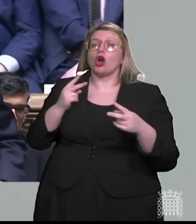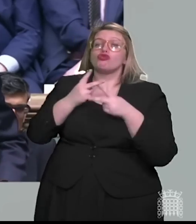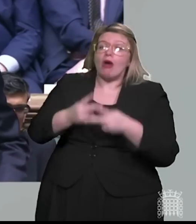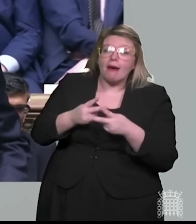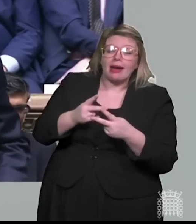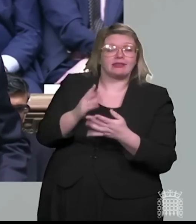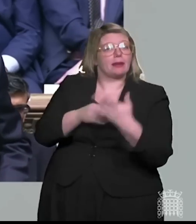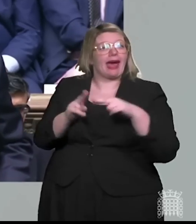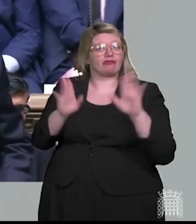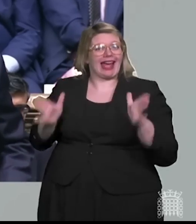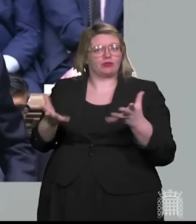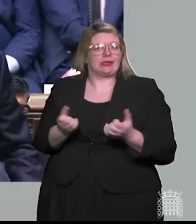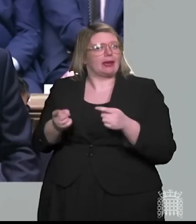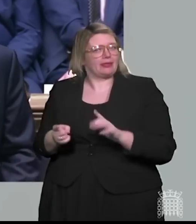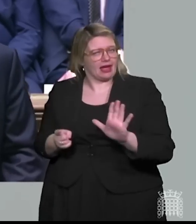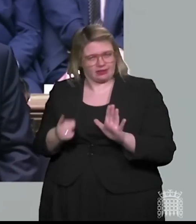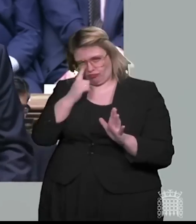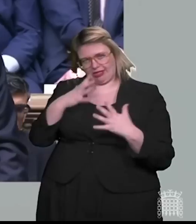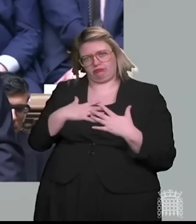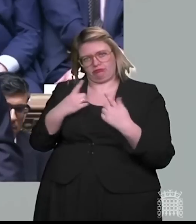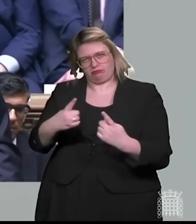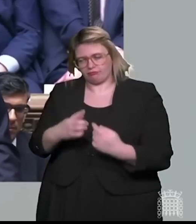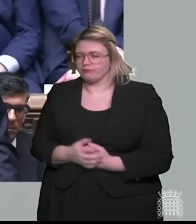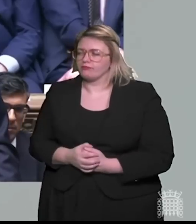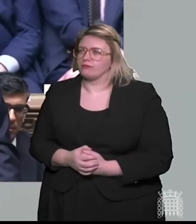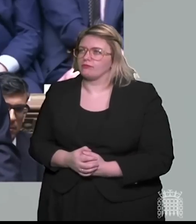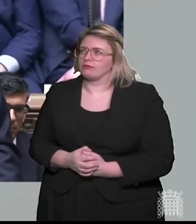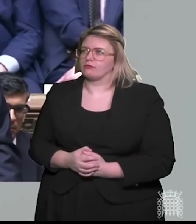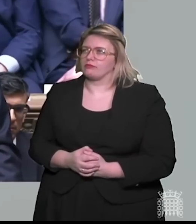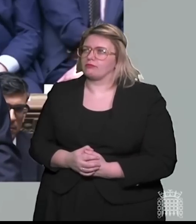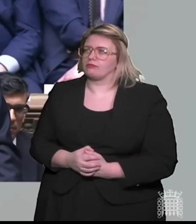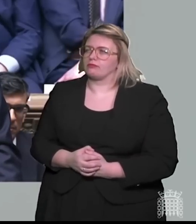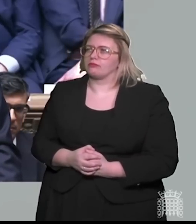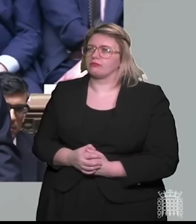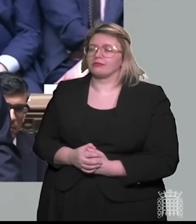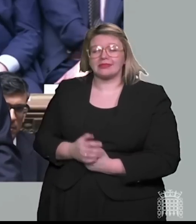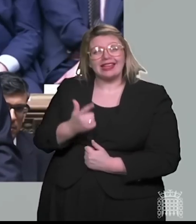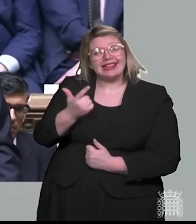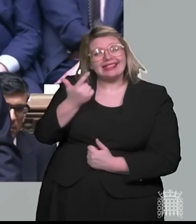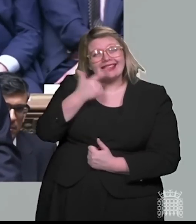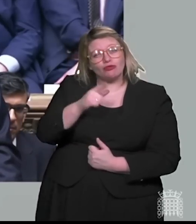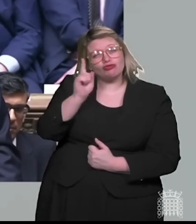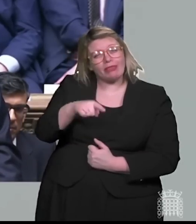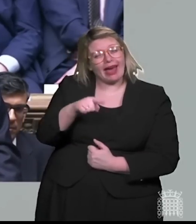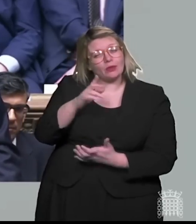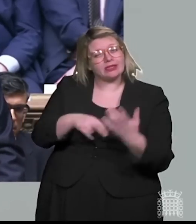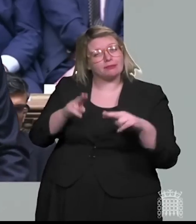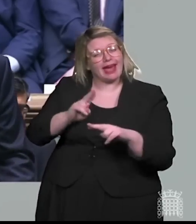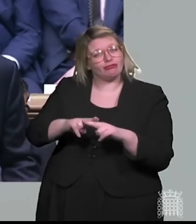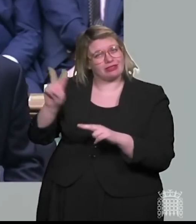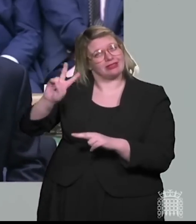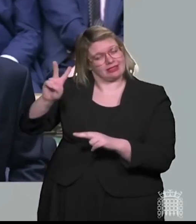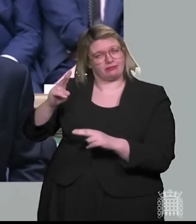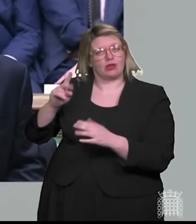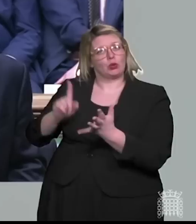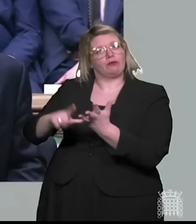or parents to adopt them. I want to help the 700,000 parents on universal credit who, until the